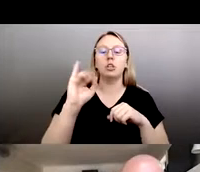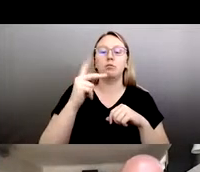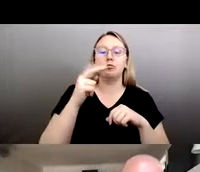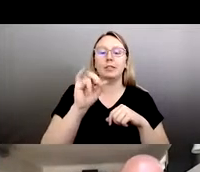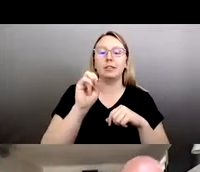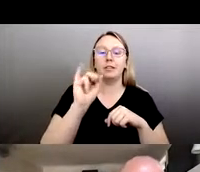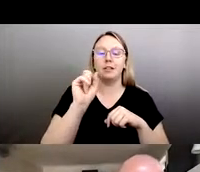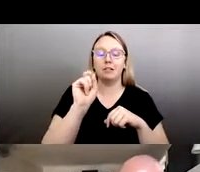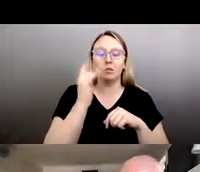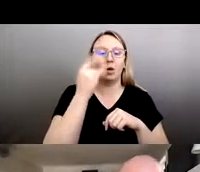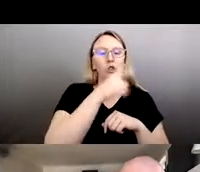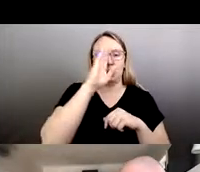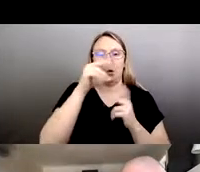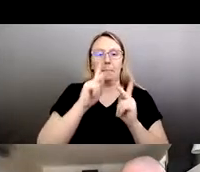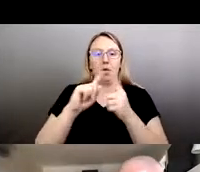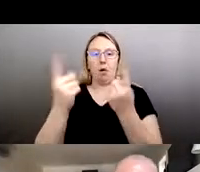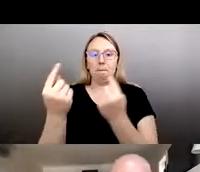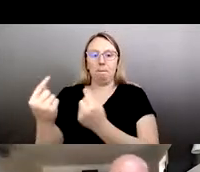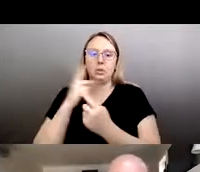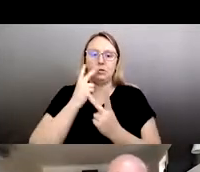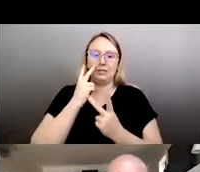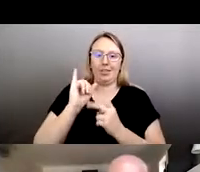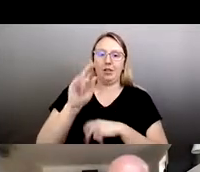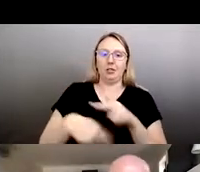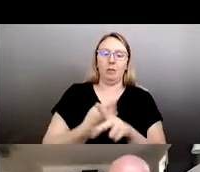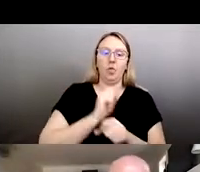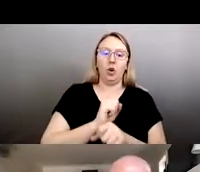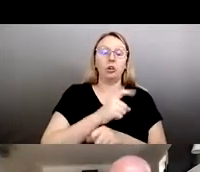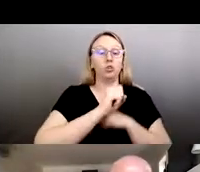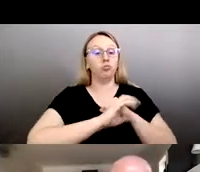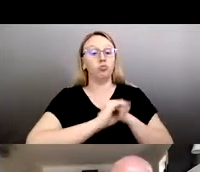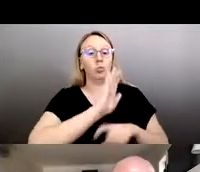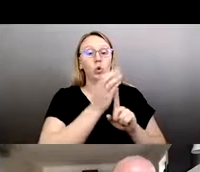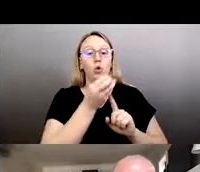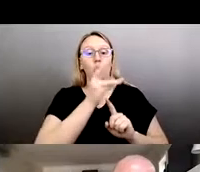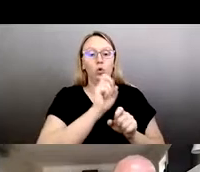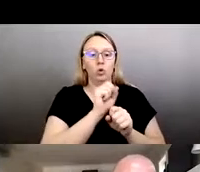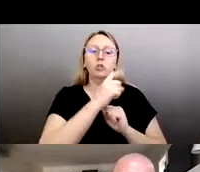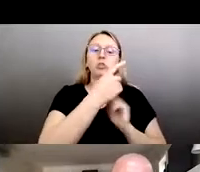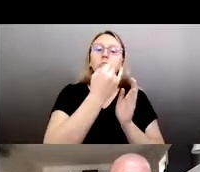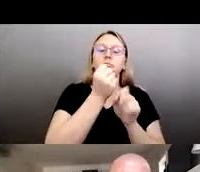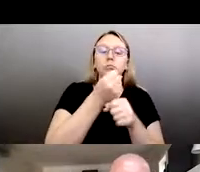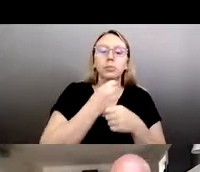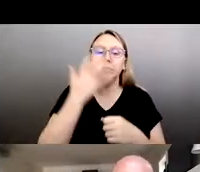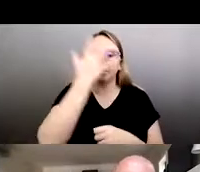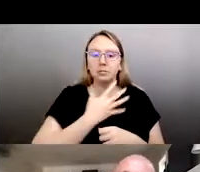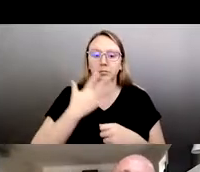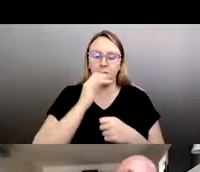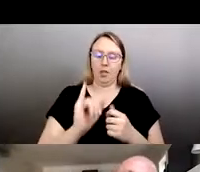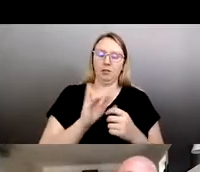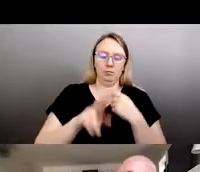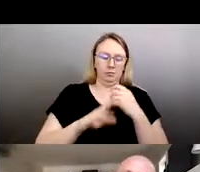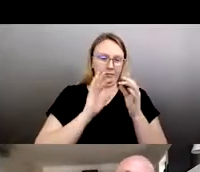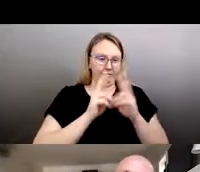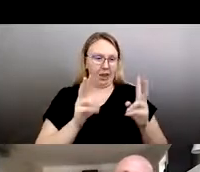also became a marketer of her own work. You can see here, she painted portraits that had a very distinctive style. And this image was taken